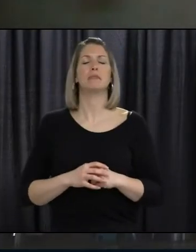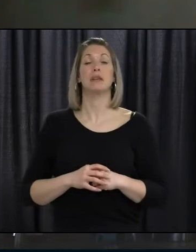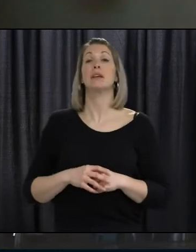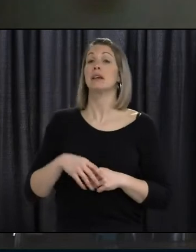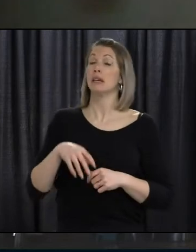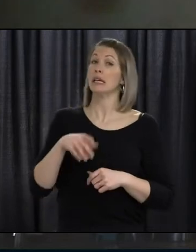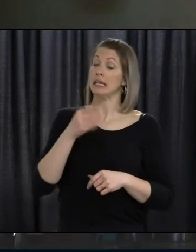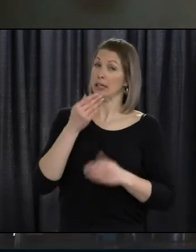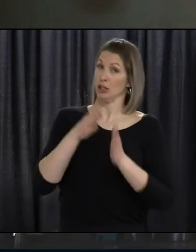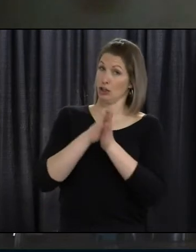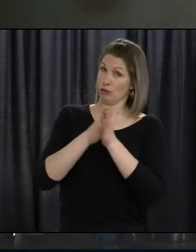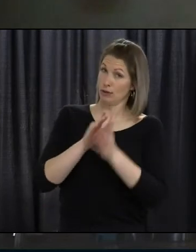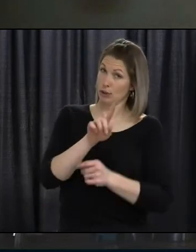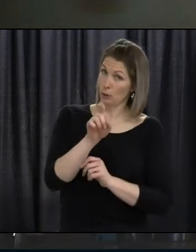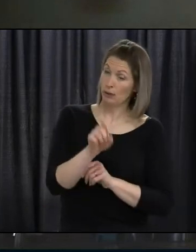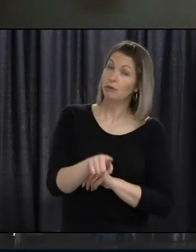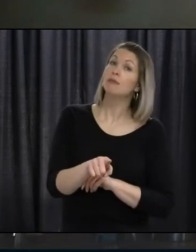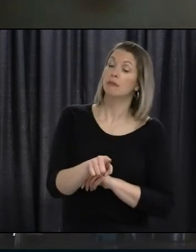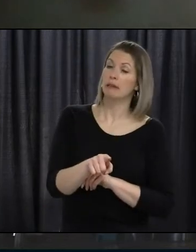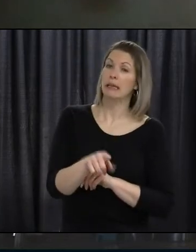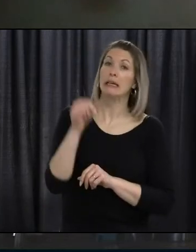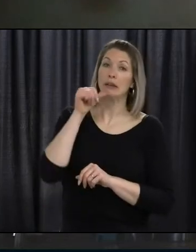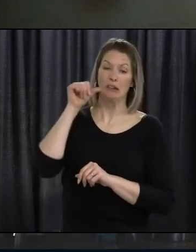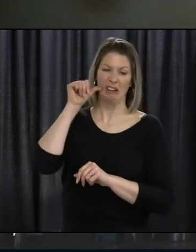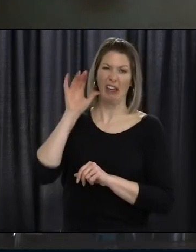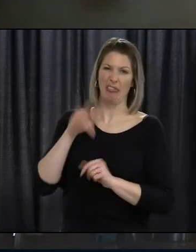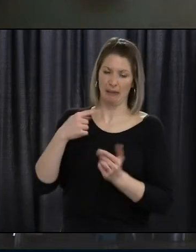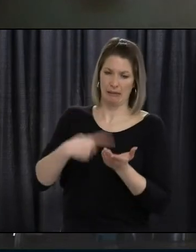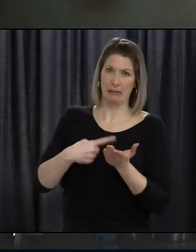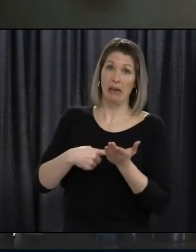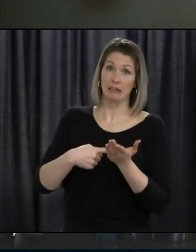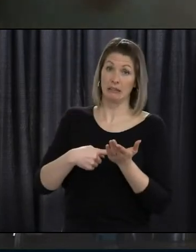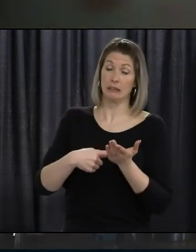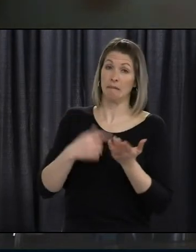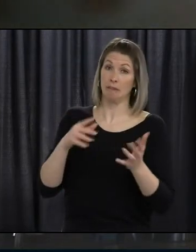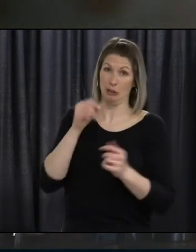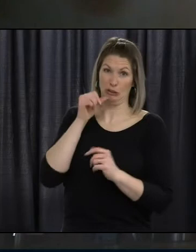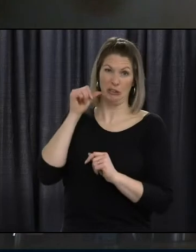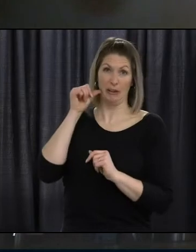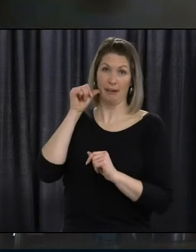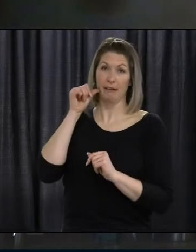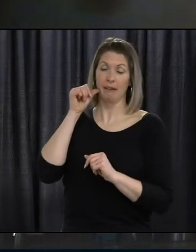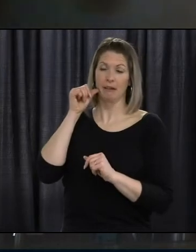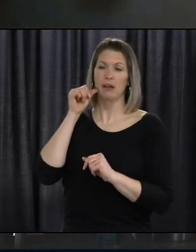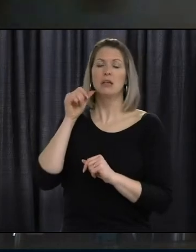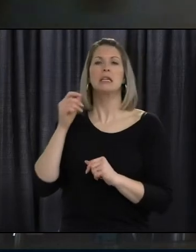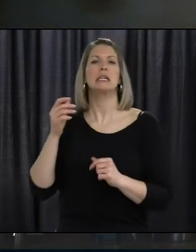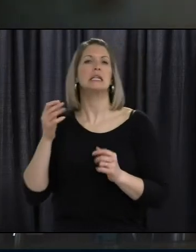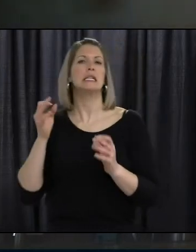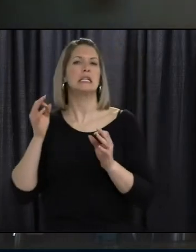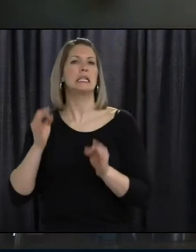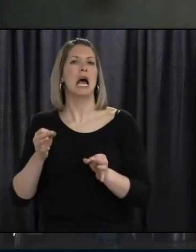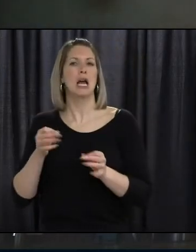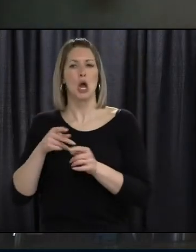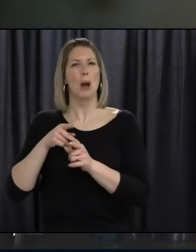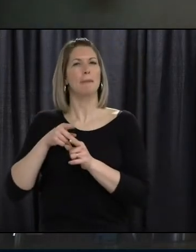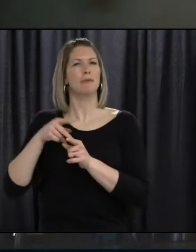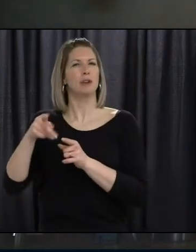yesterday around just that particular issue. We would work with the